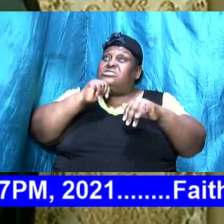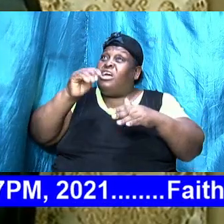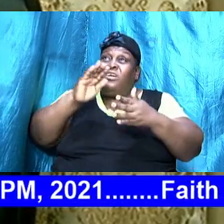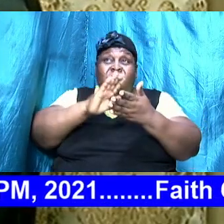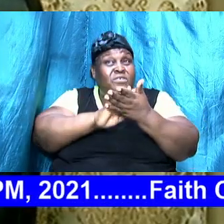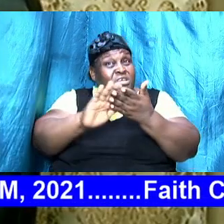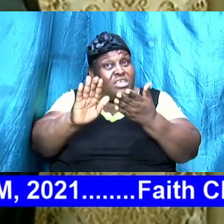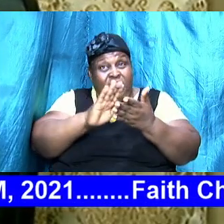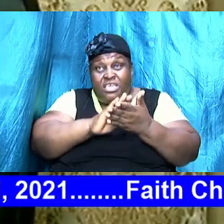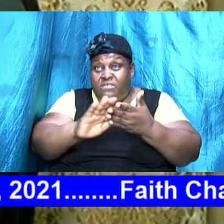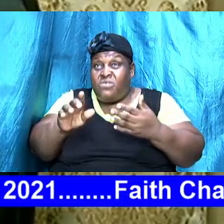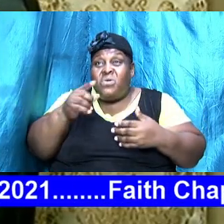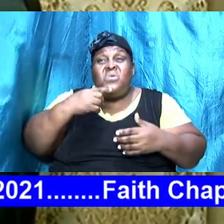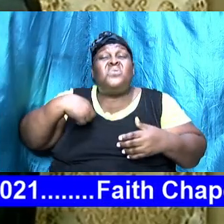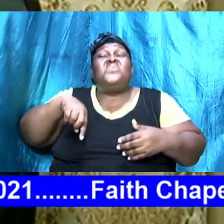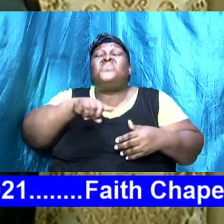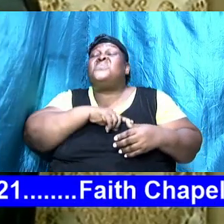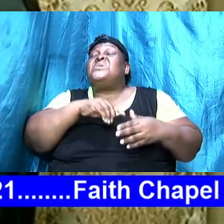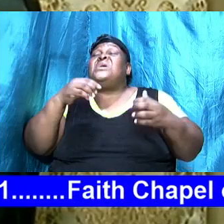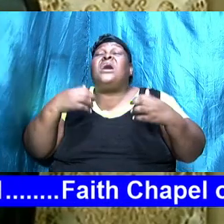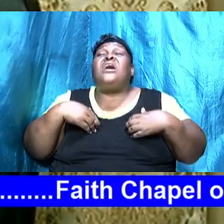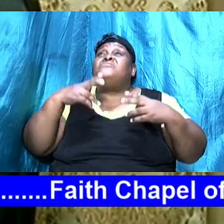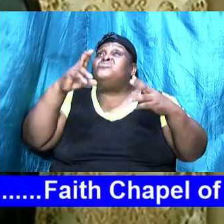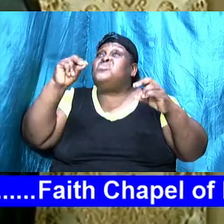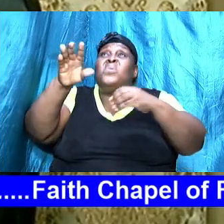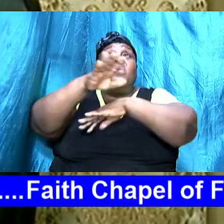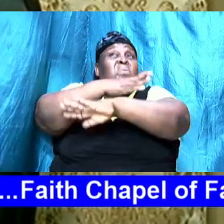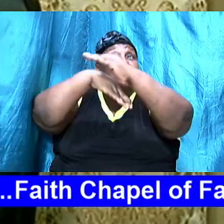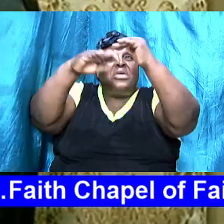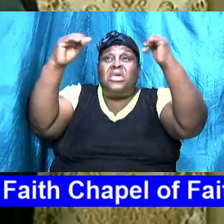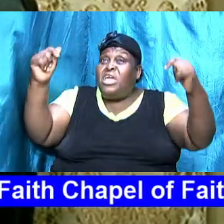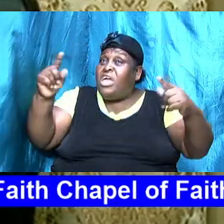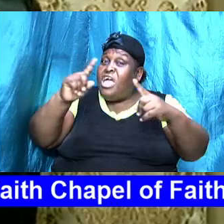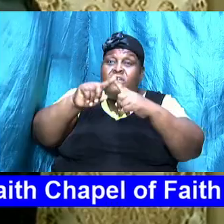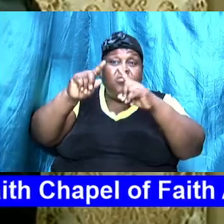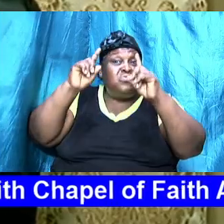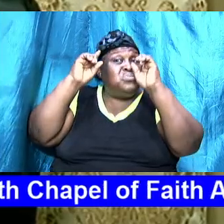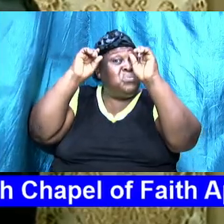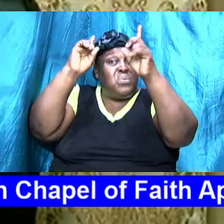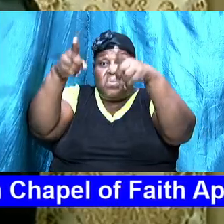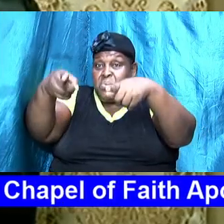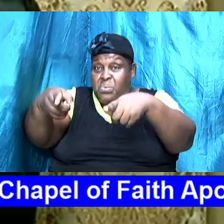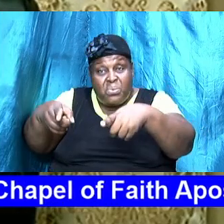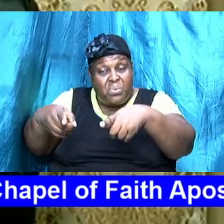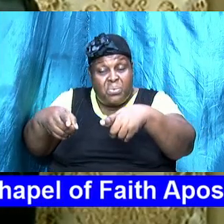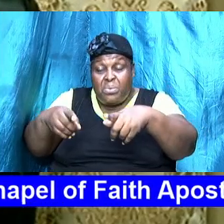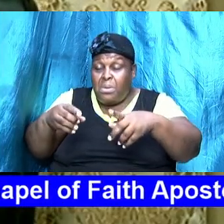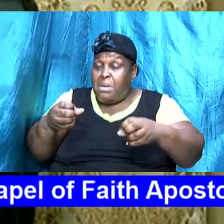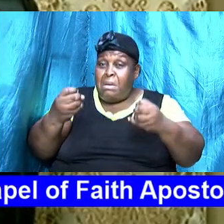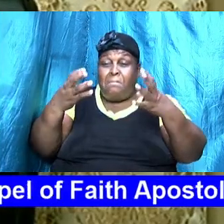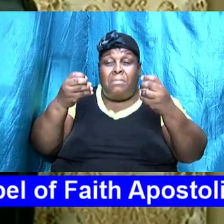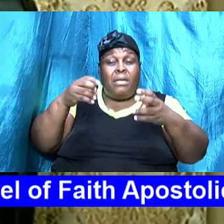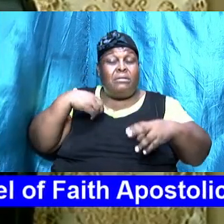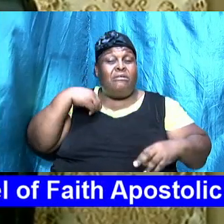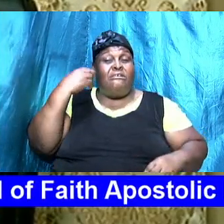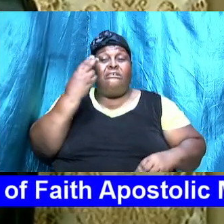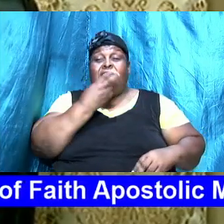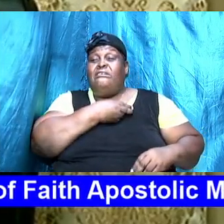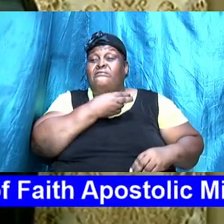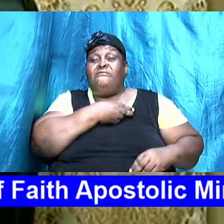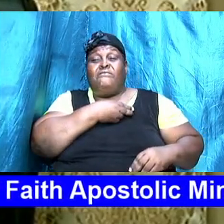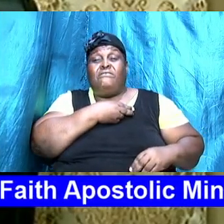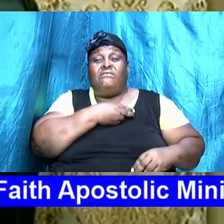we have no heaven going. So many of us are on